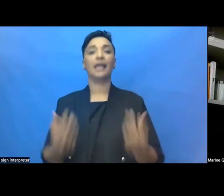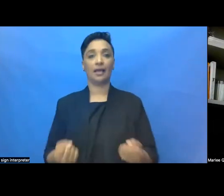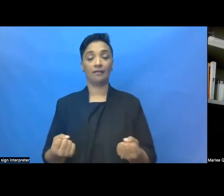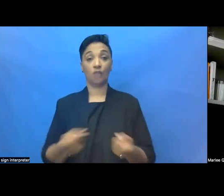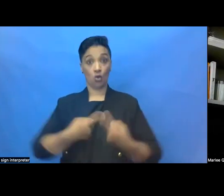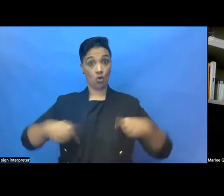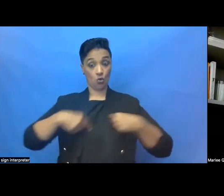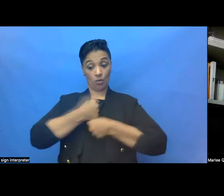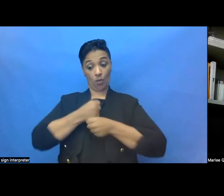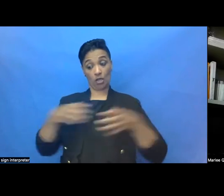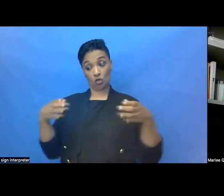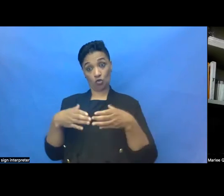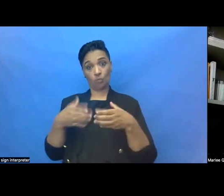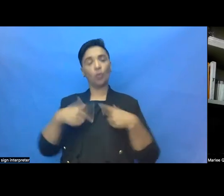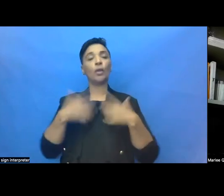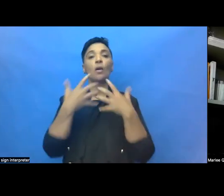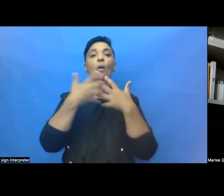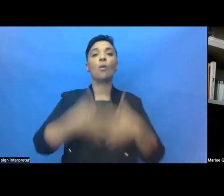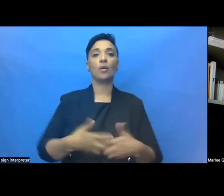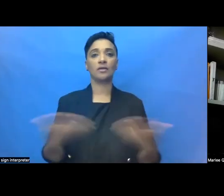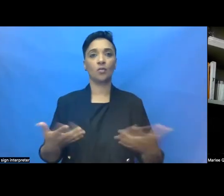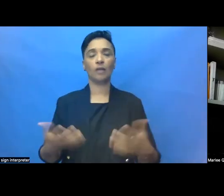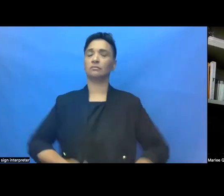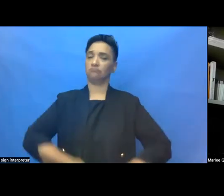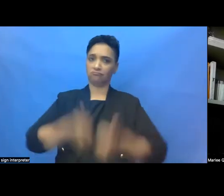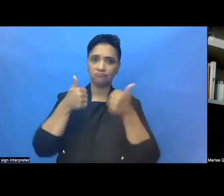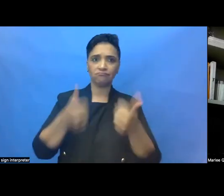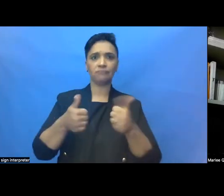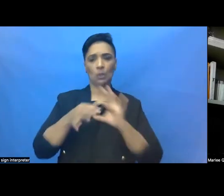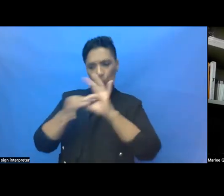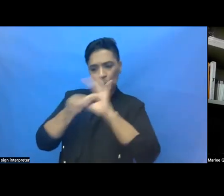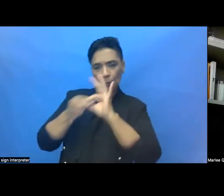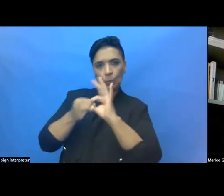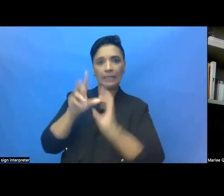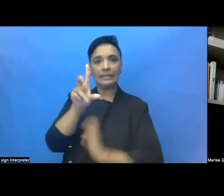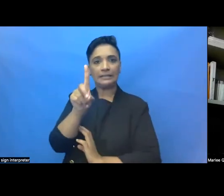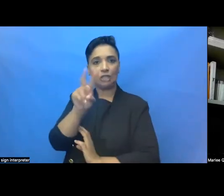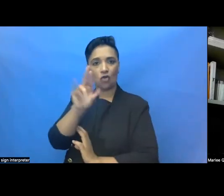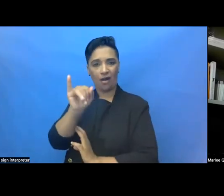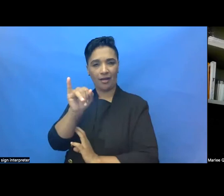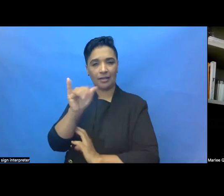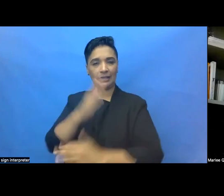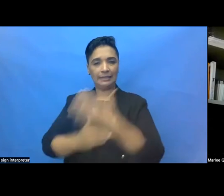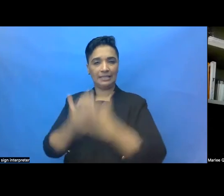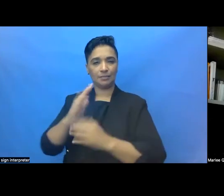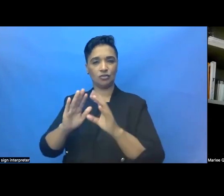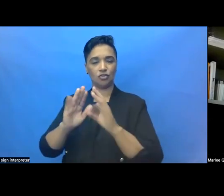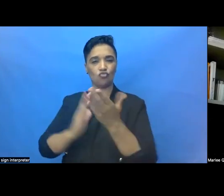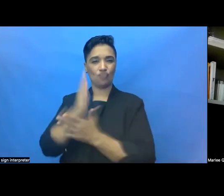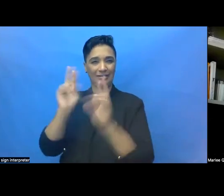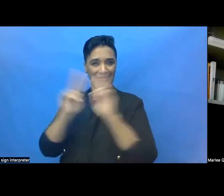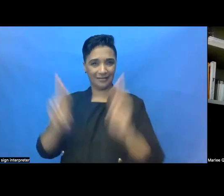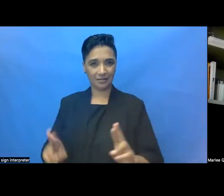been coordinating with wonderful colleagues at DRI and the Office for Coordination of